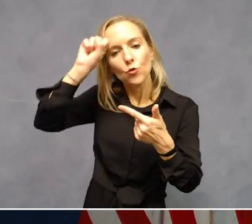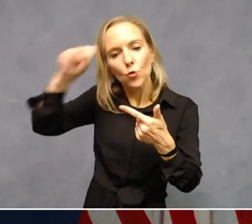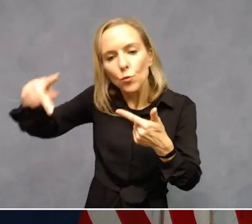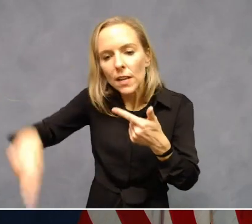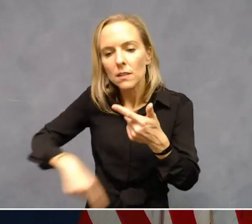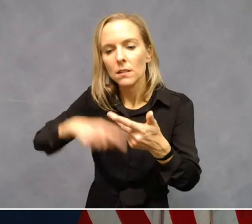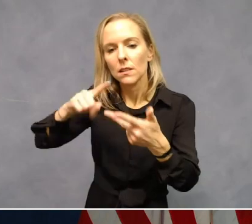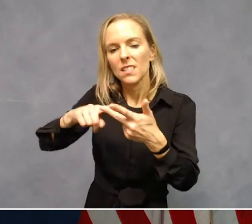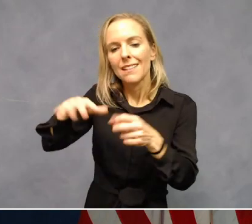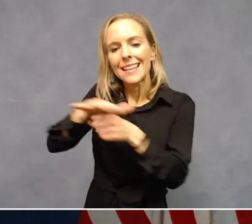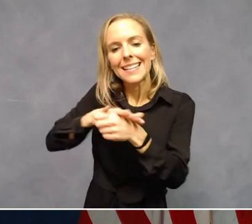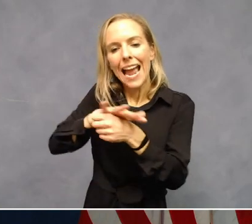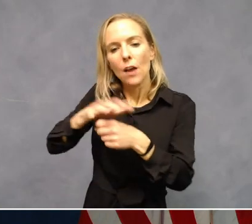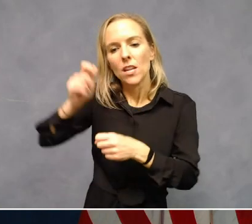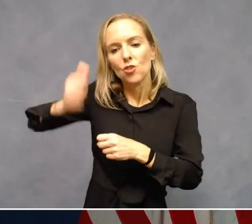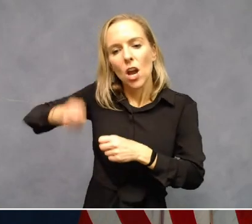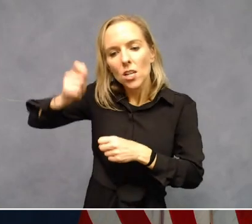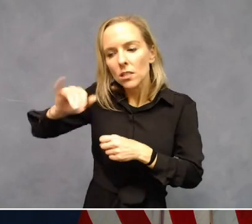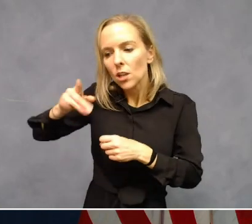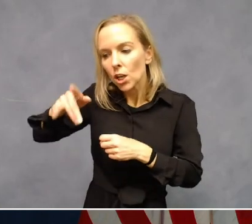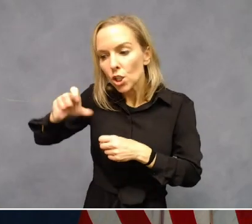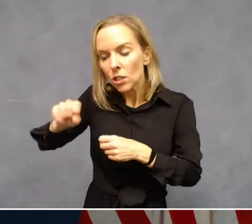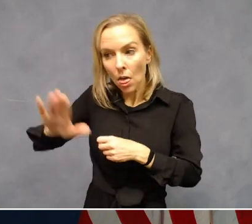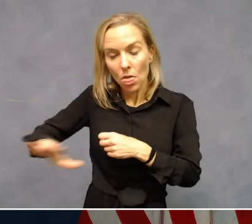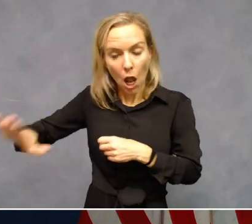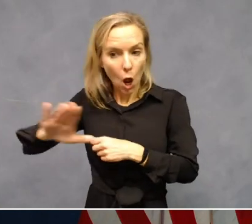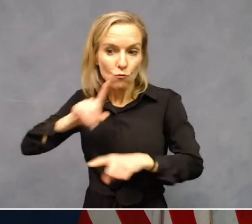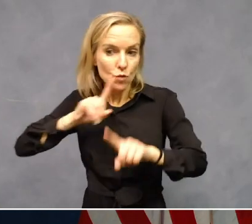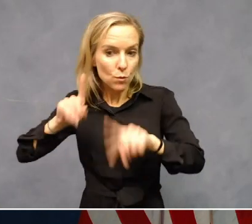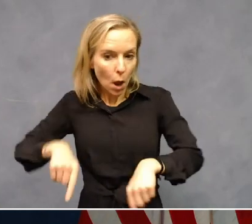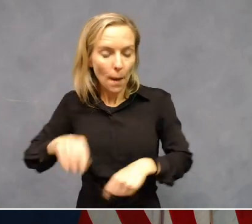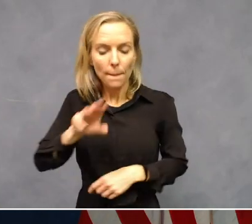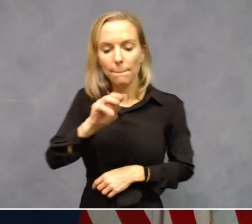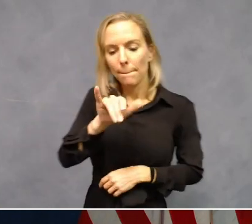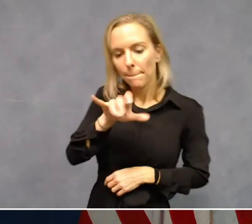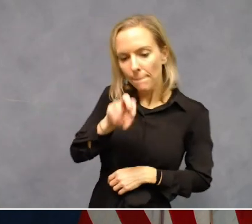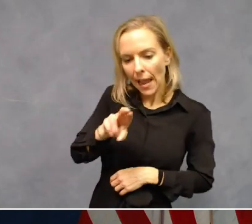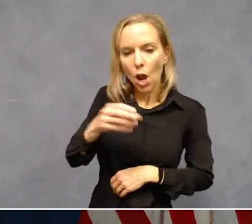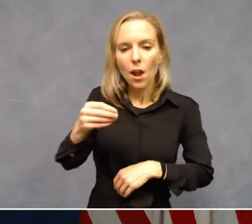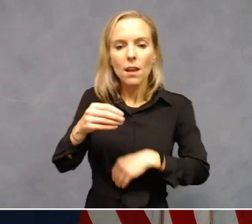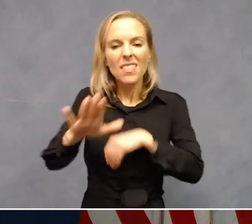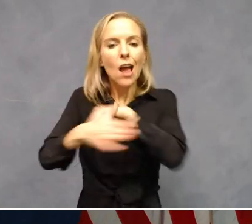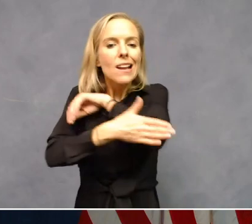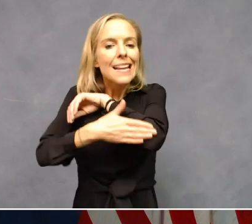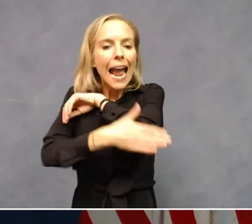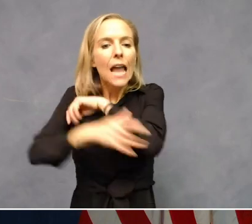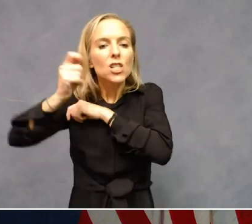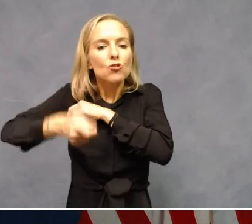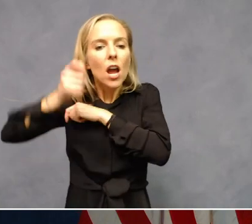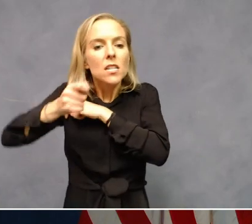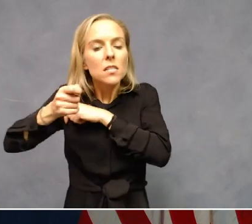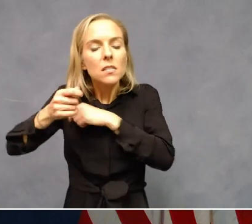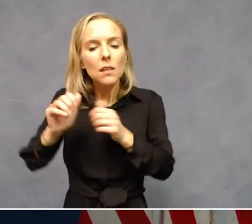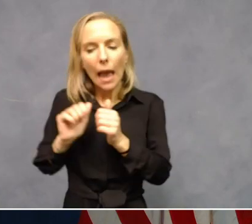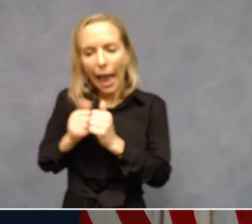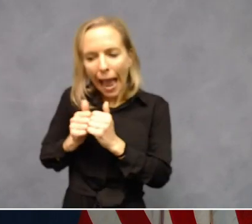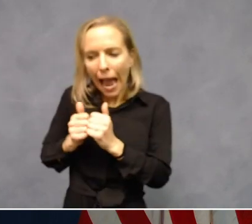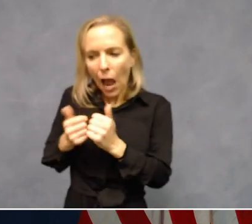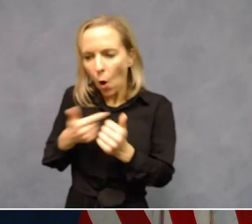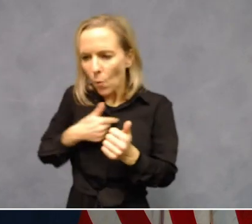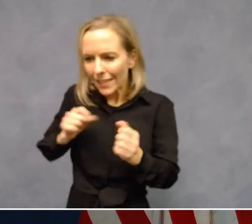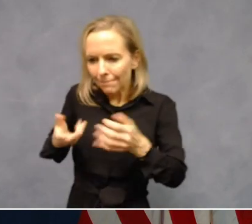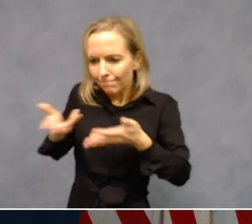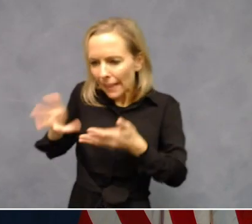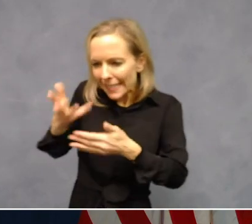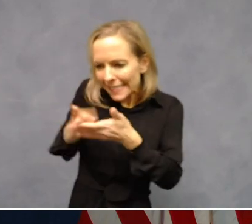I think the response has been really positive. With mayors and county judges, it was primarily how it works, how the schedule